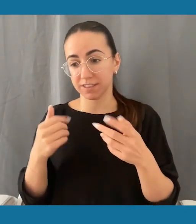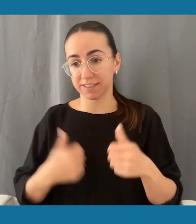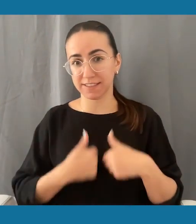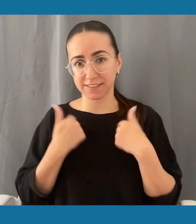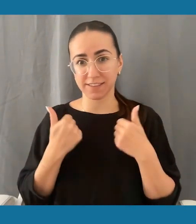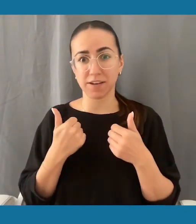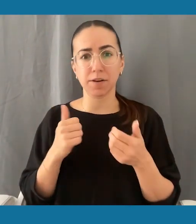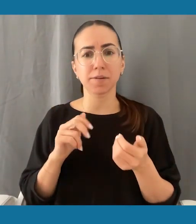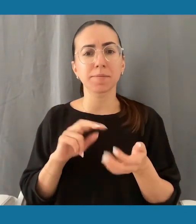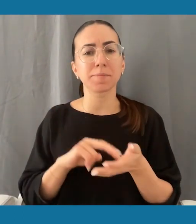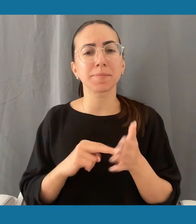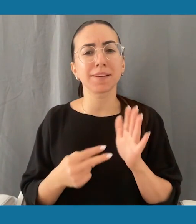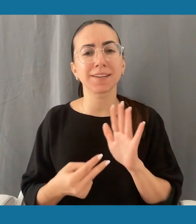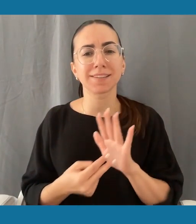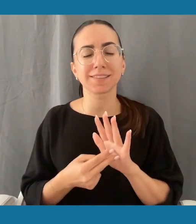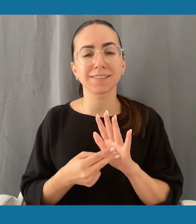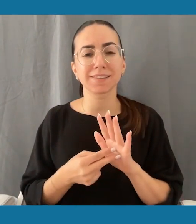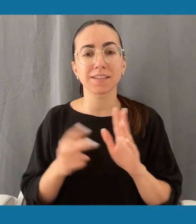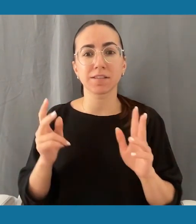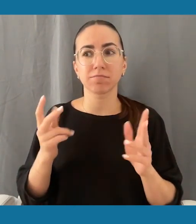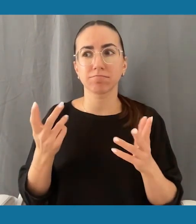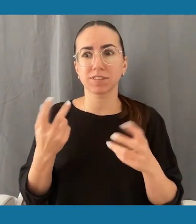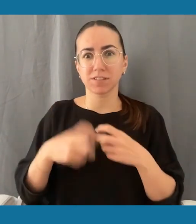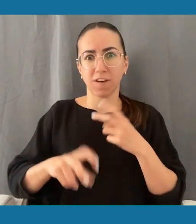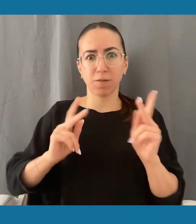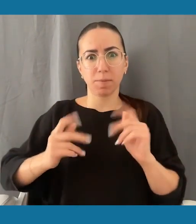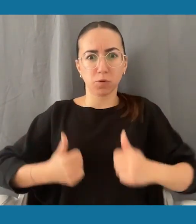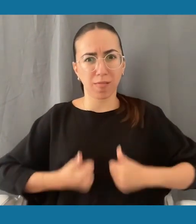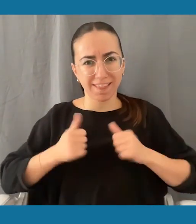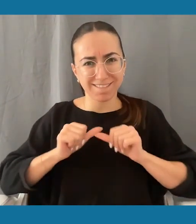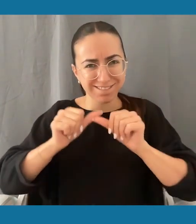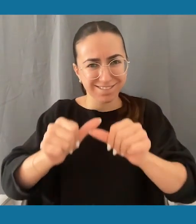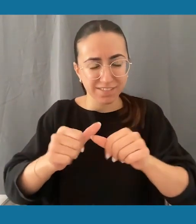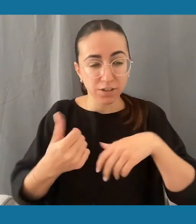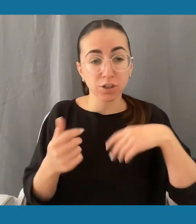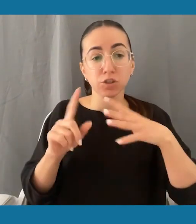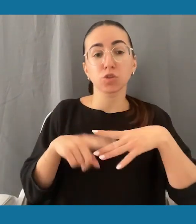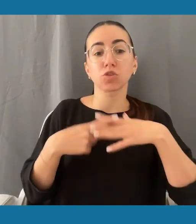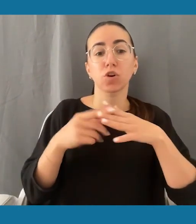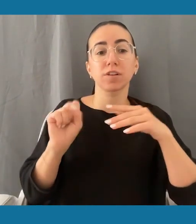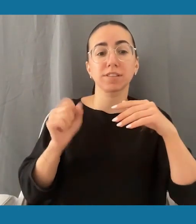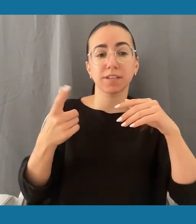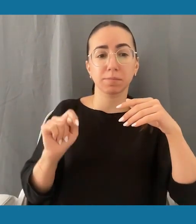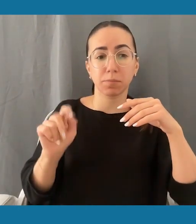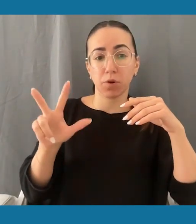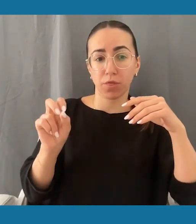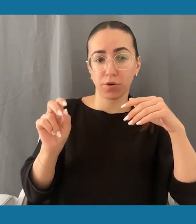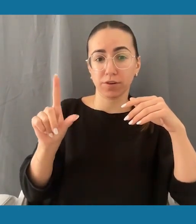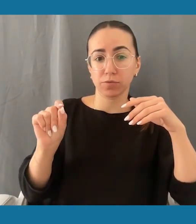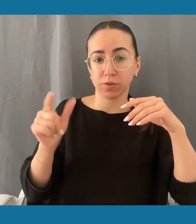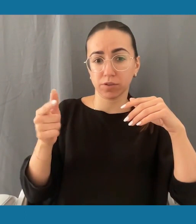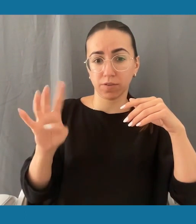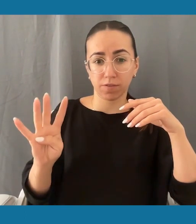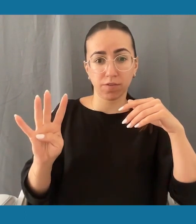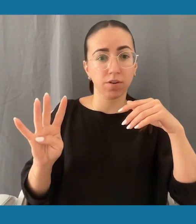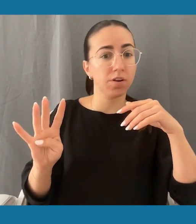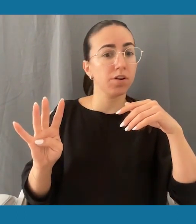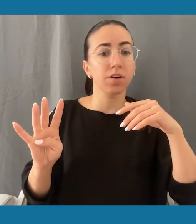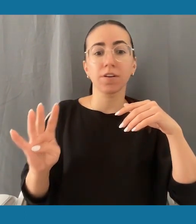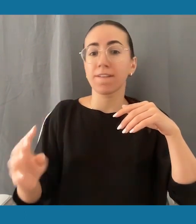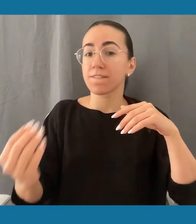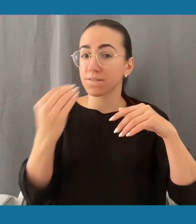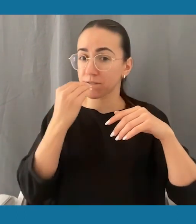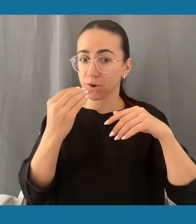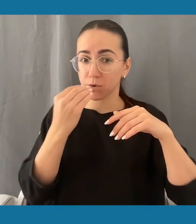it more difficult for somebody to survive. Starting on September 30th, 2024, food will no longer,